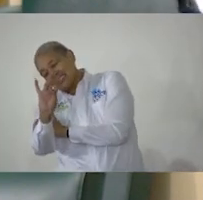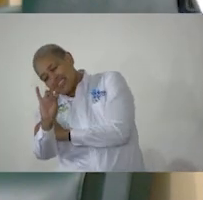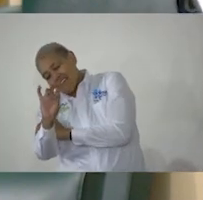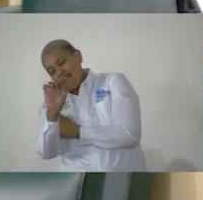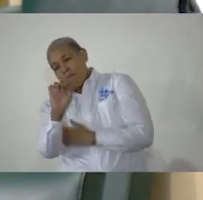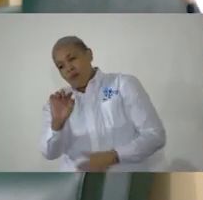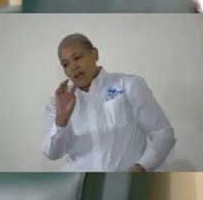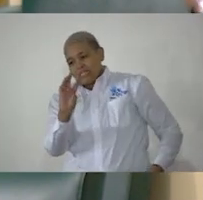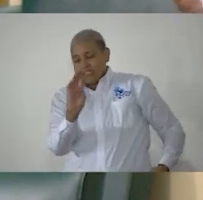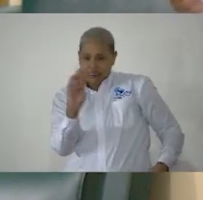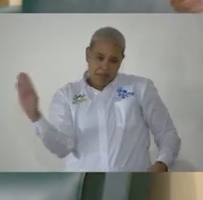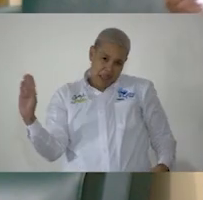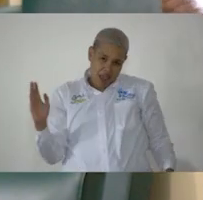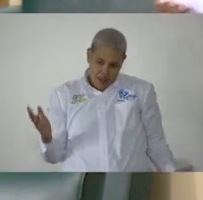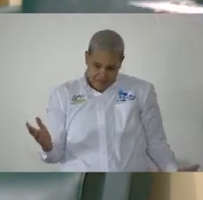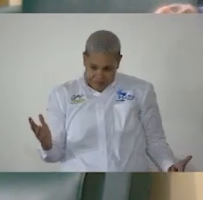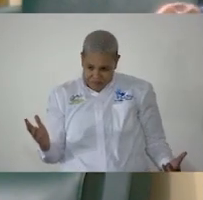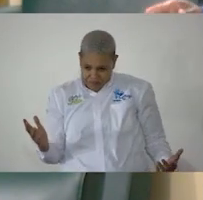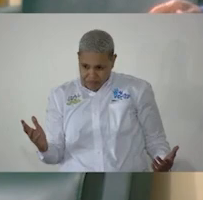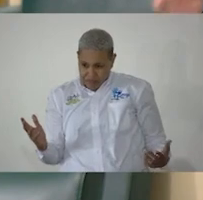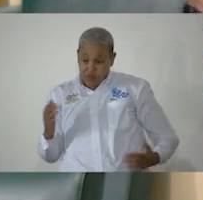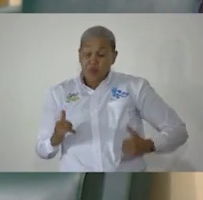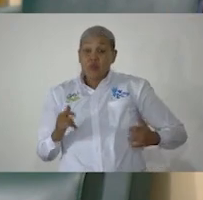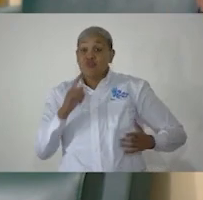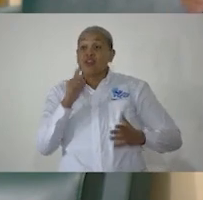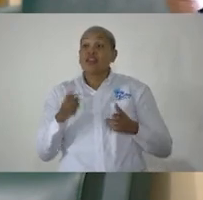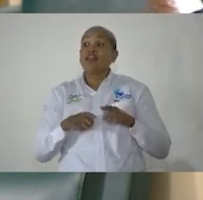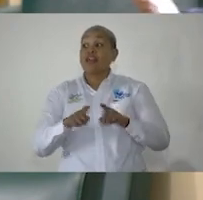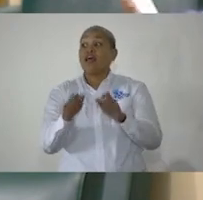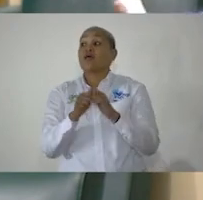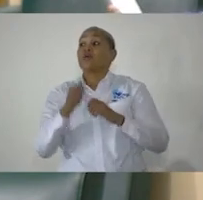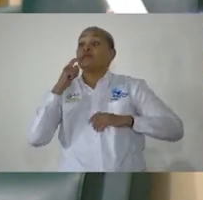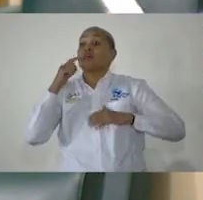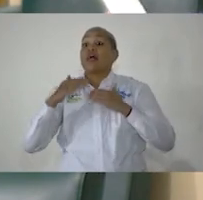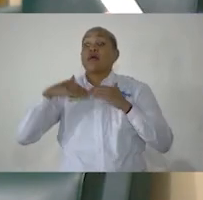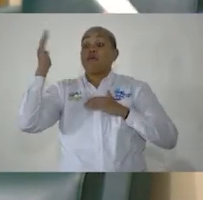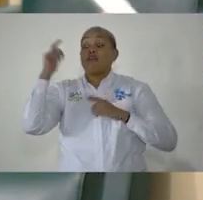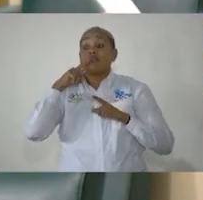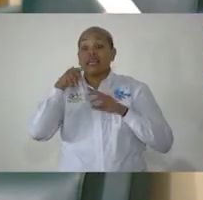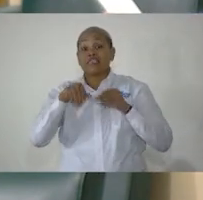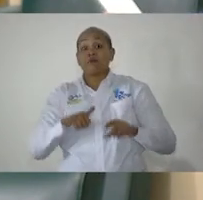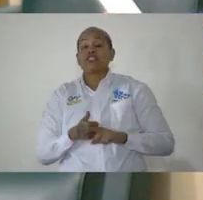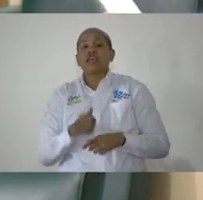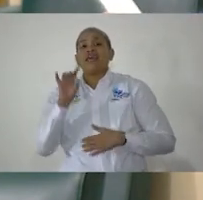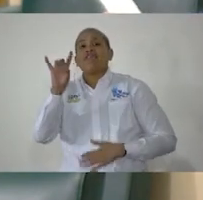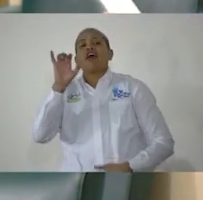$897.6 billion, which alongside the above-the-line expenditure of